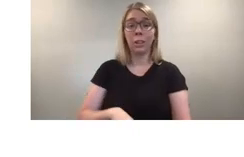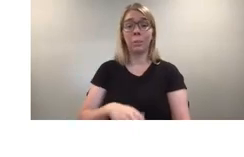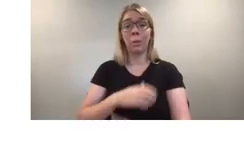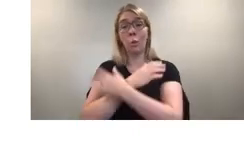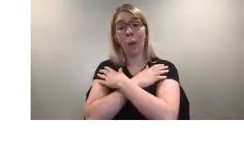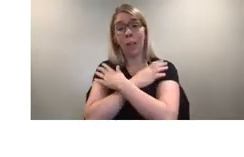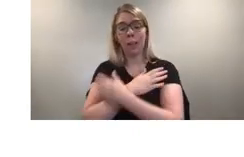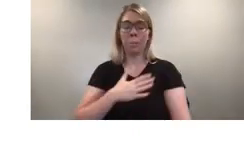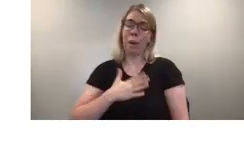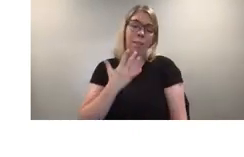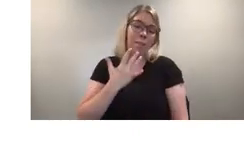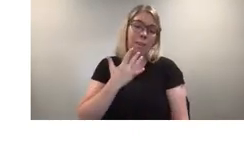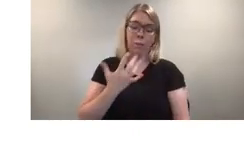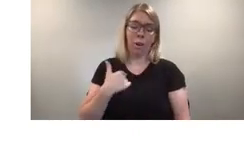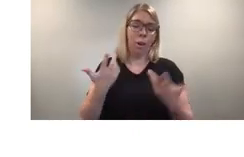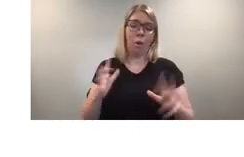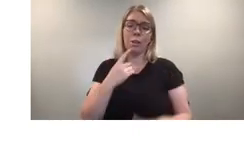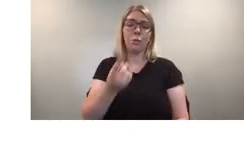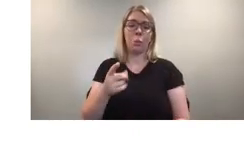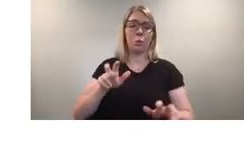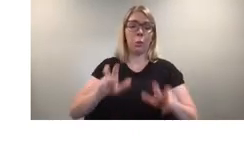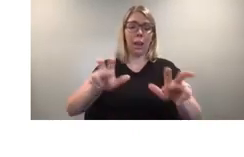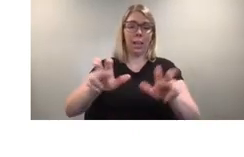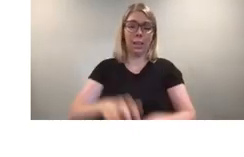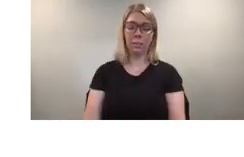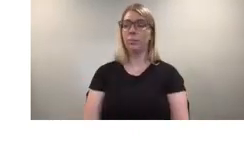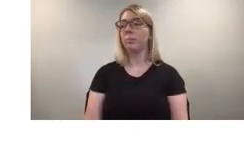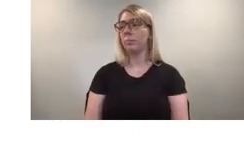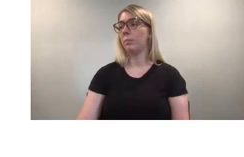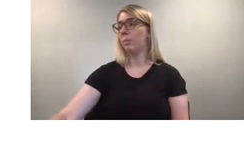mentioned hiking is my favorite, so that would be me.